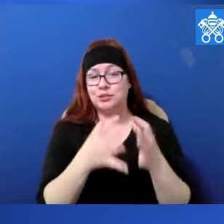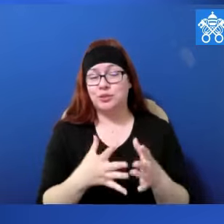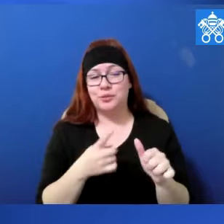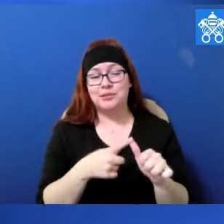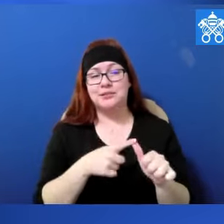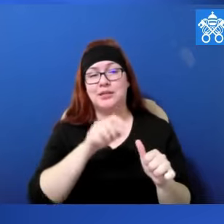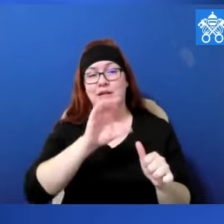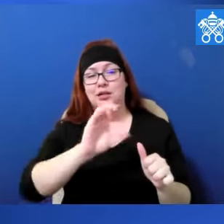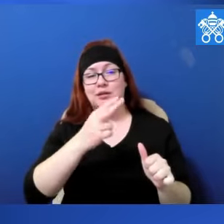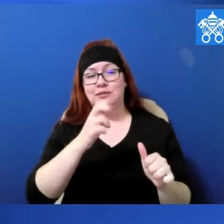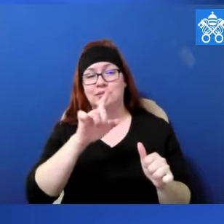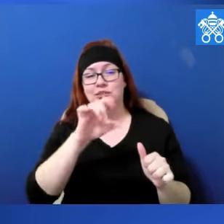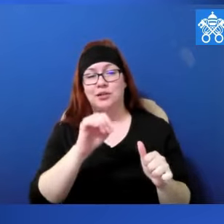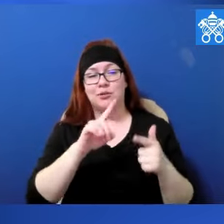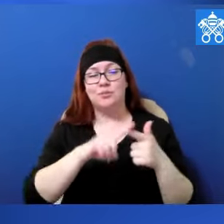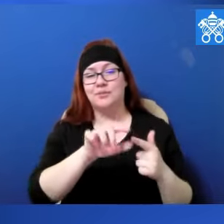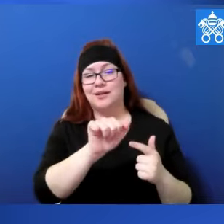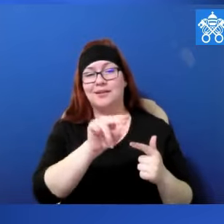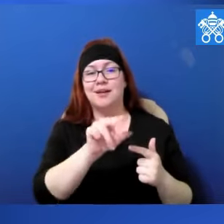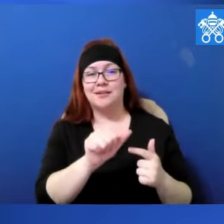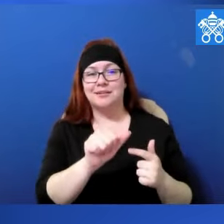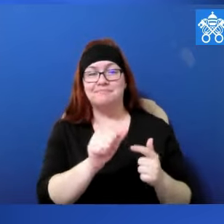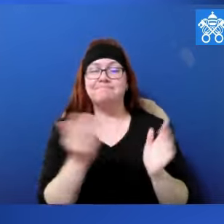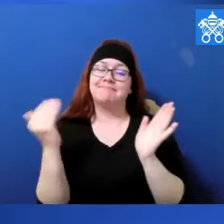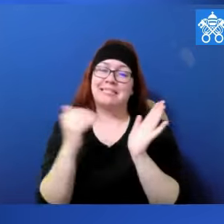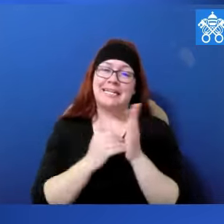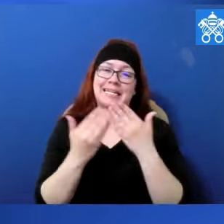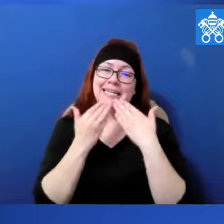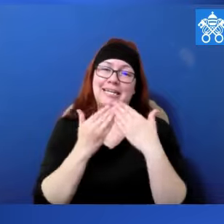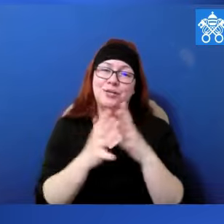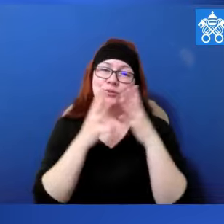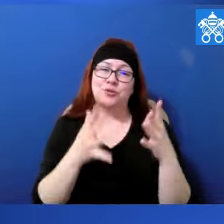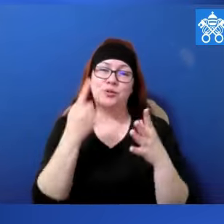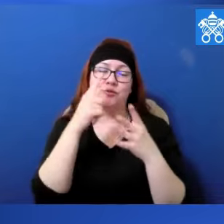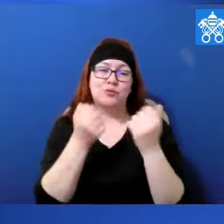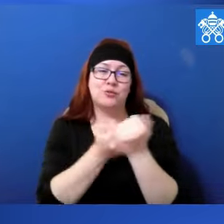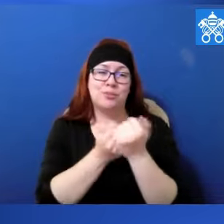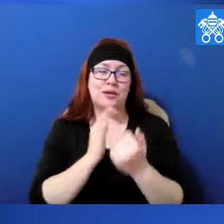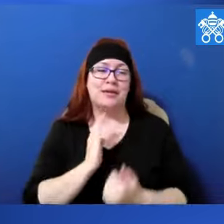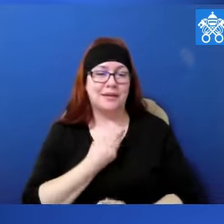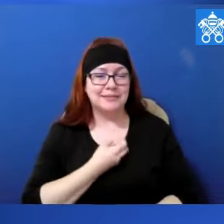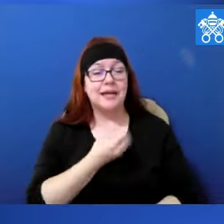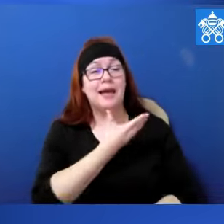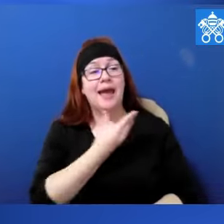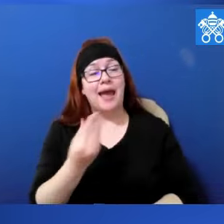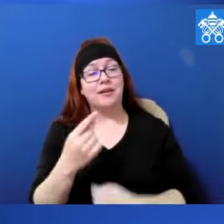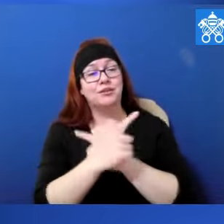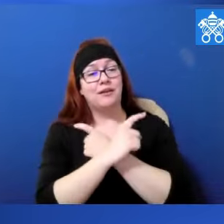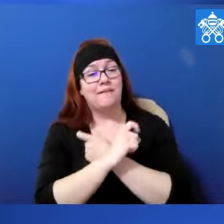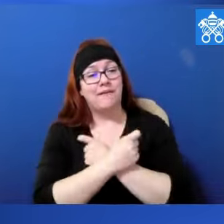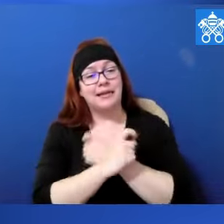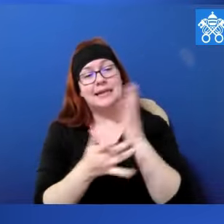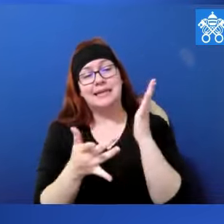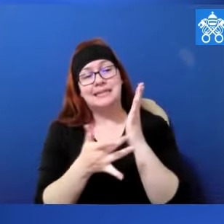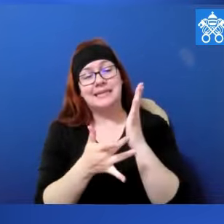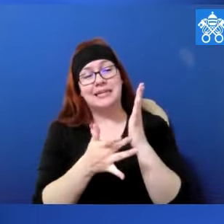Catholic TV, Shalom World Television, Salt and Light TV, Atmadashan TV, EWTN TV.